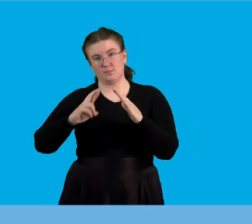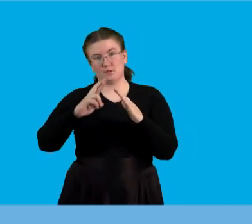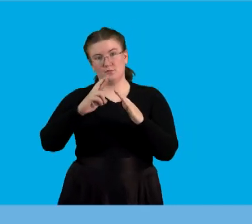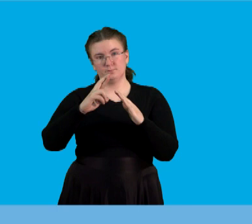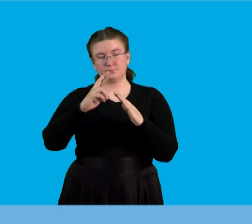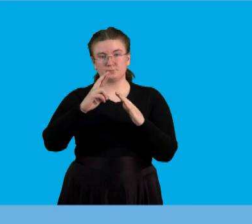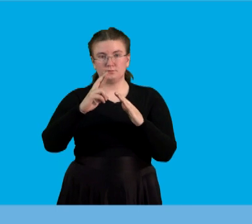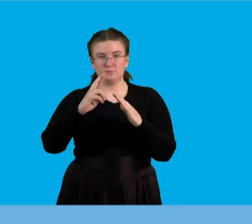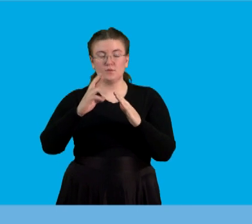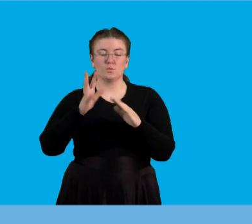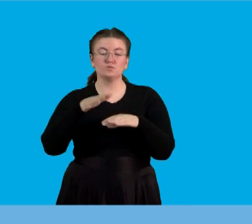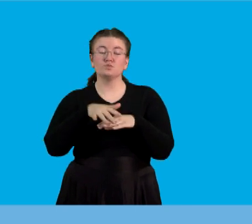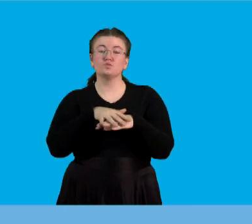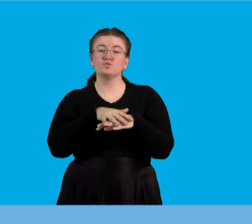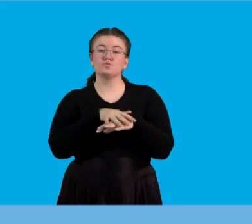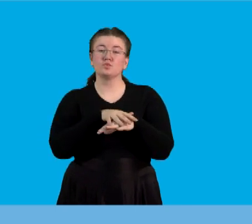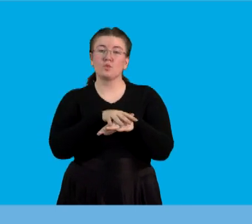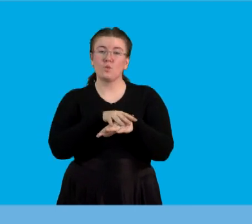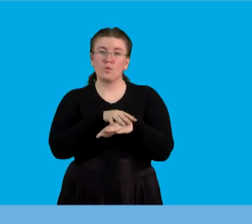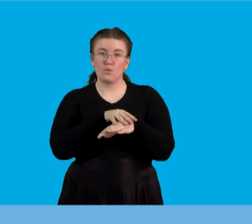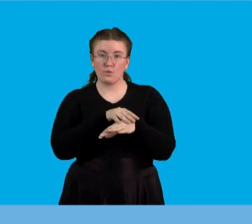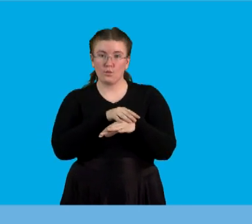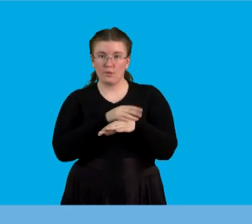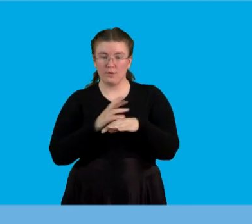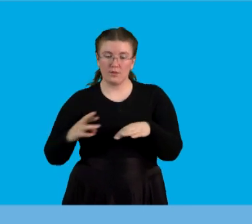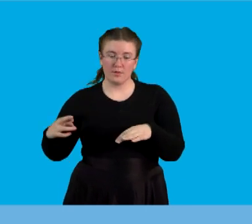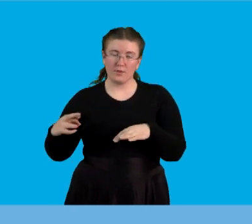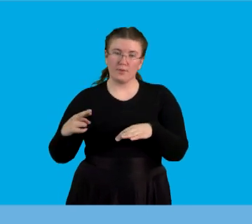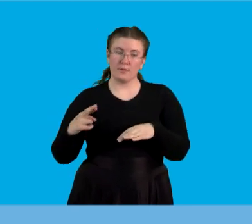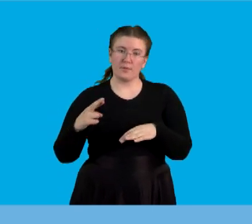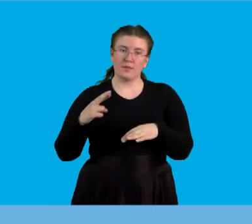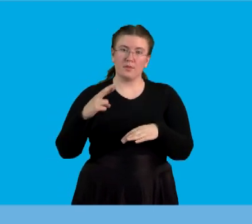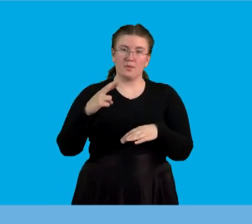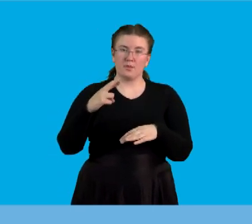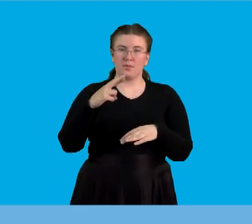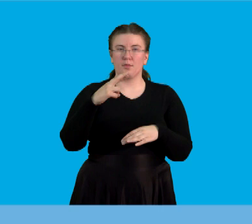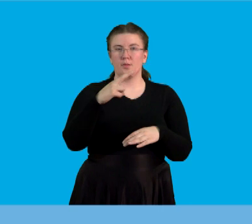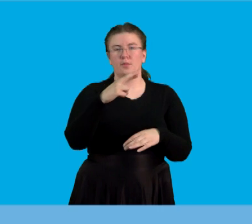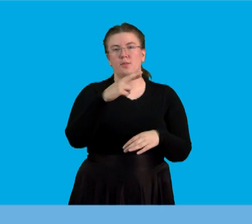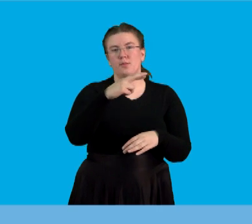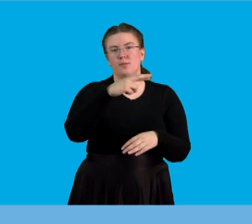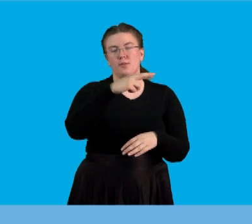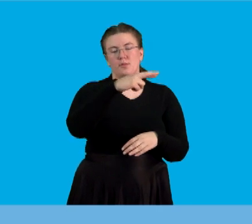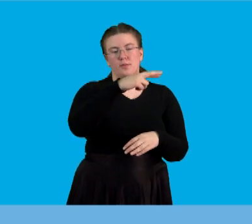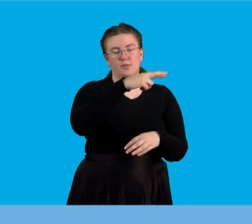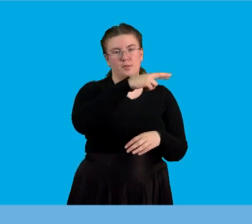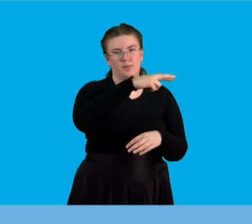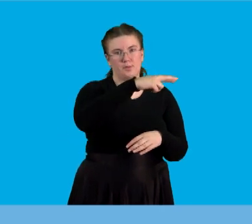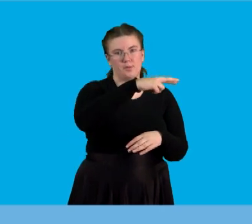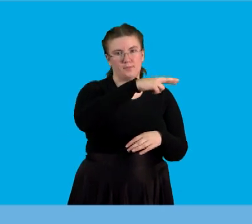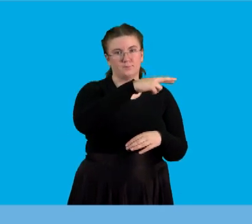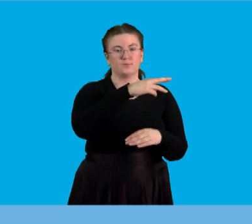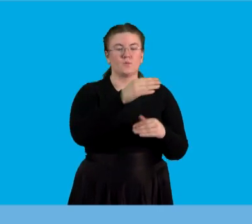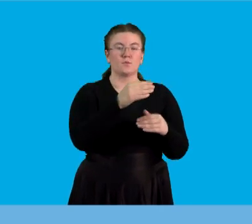to know when it bends, it is going to slow down. The speed of that light is going to slow down, and this light is going to bend. If it